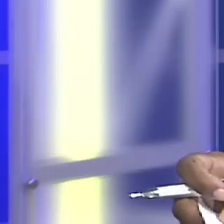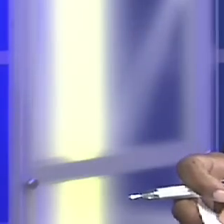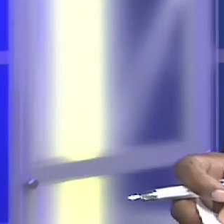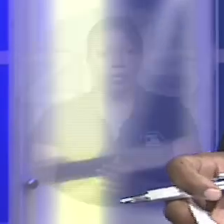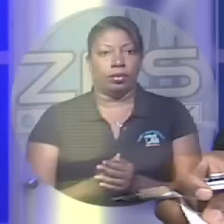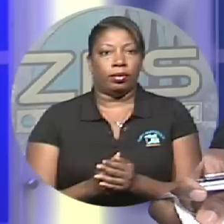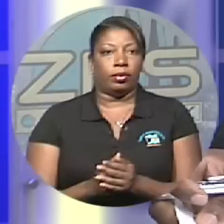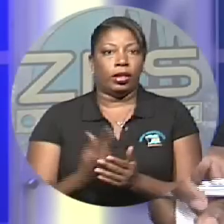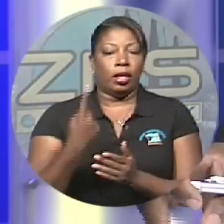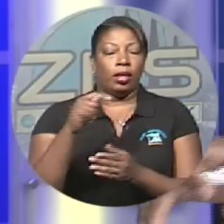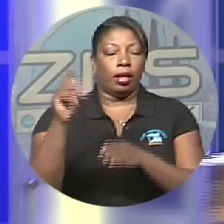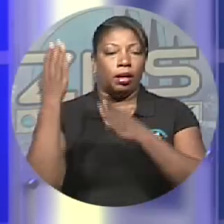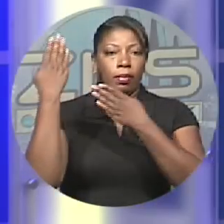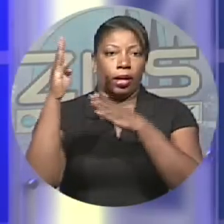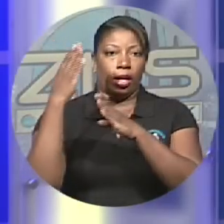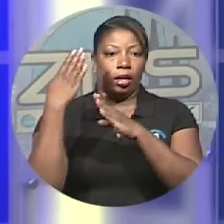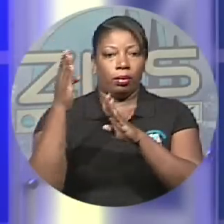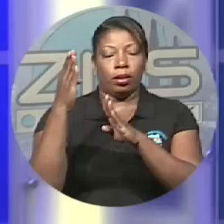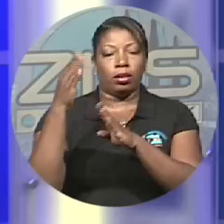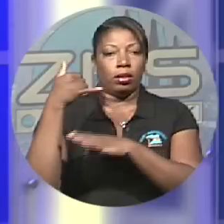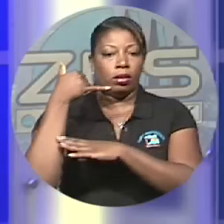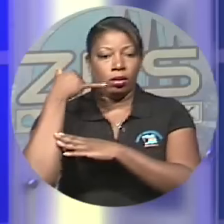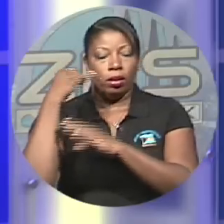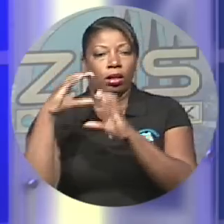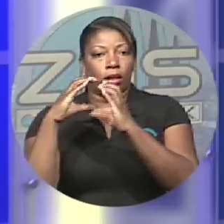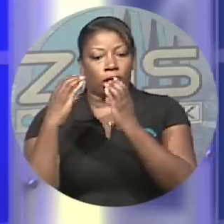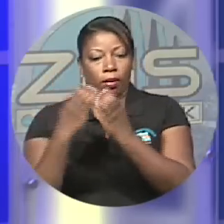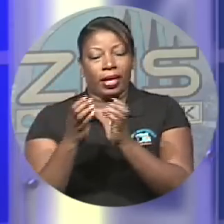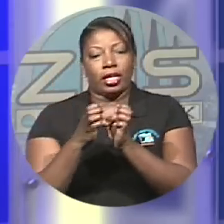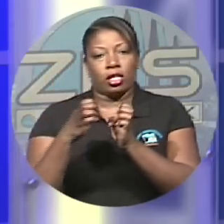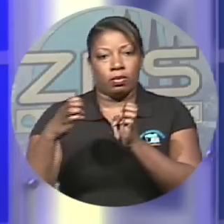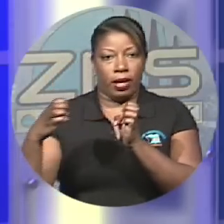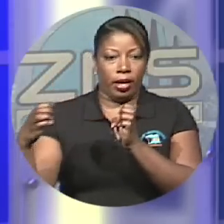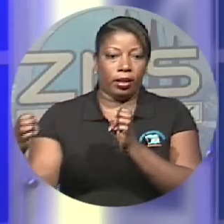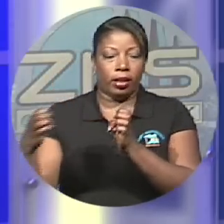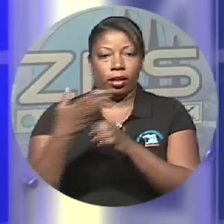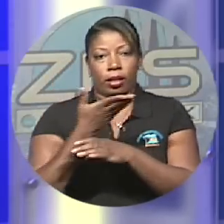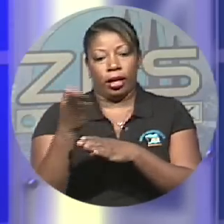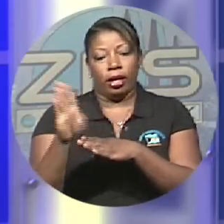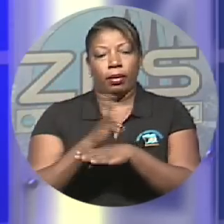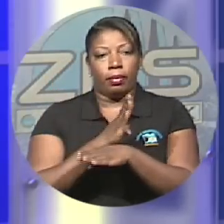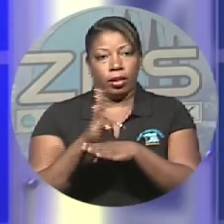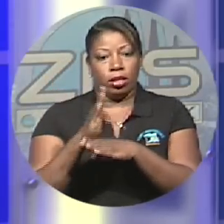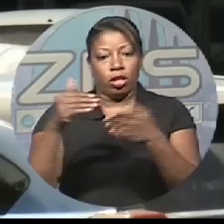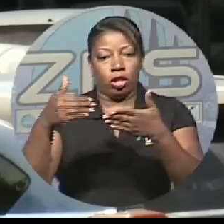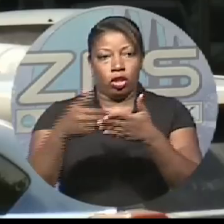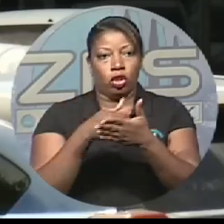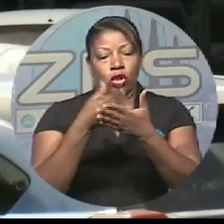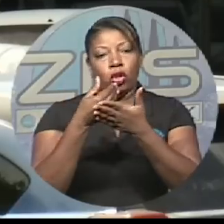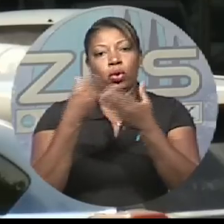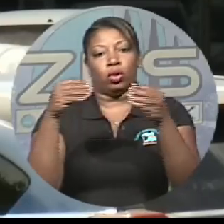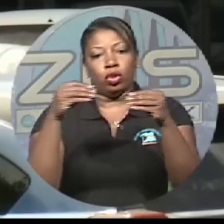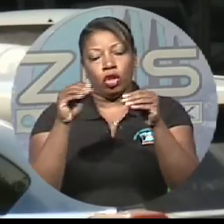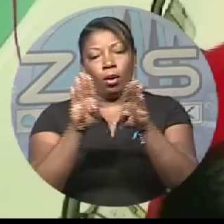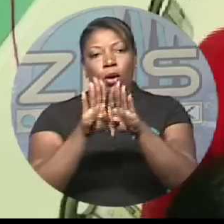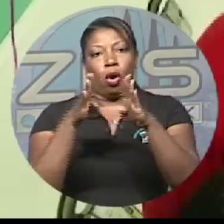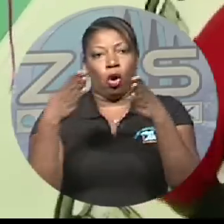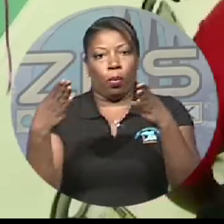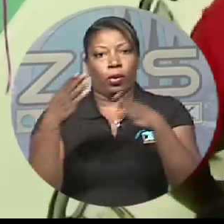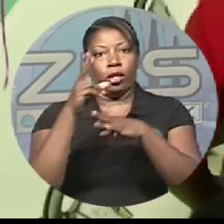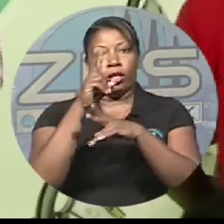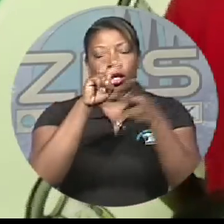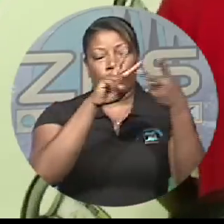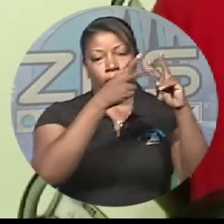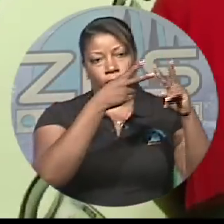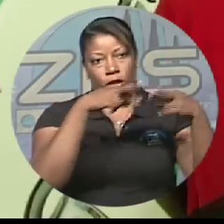The Bahamas Telecommunications Company is expanding its franchise operations with a new store officially opened this morning in Village Road with a